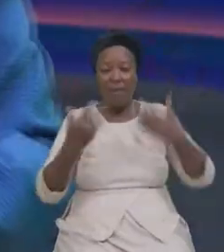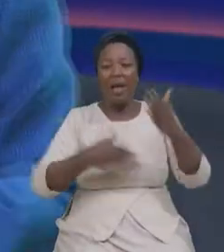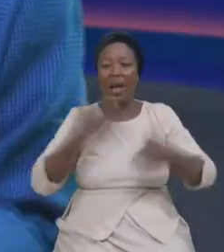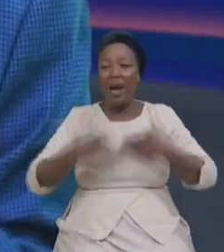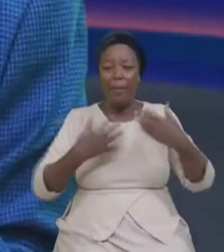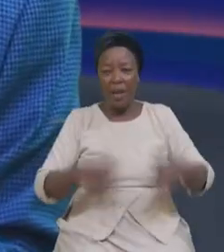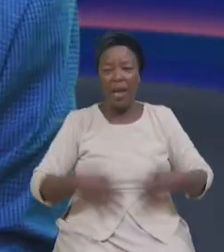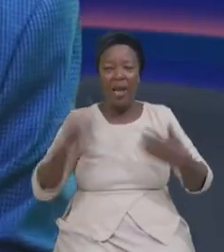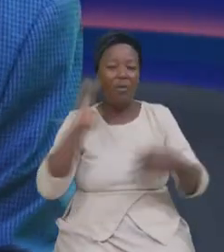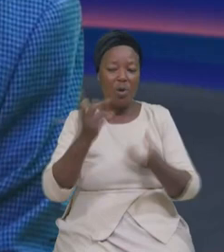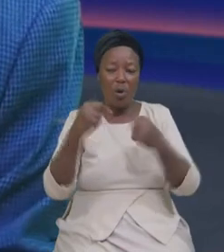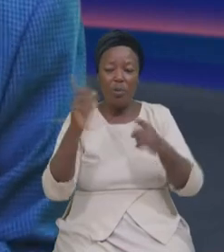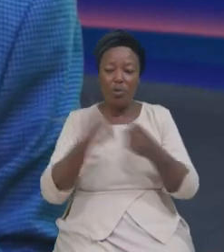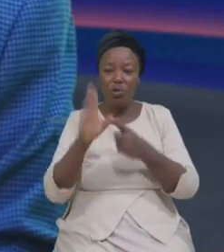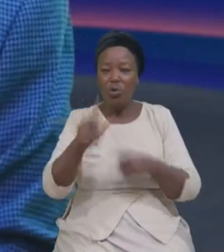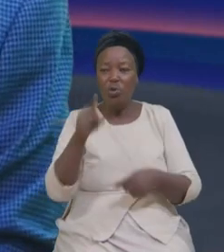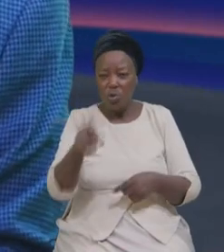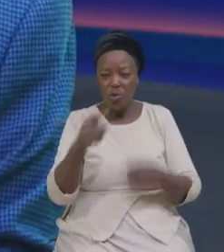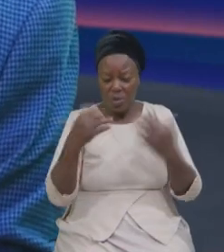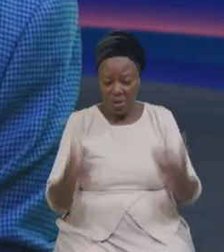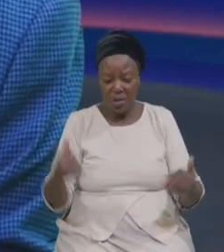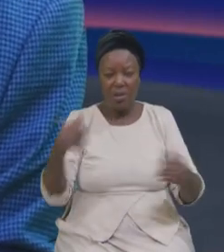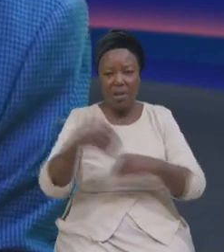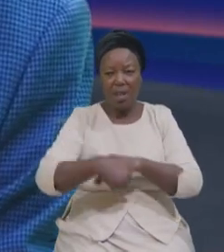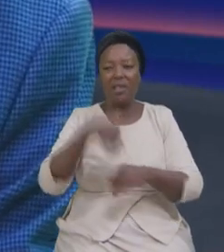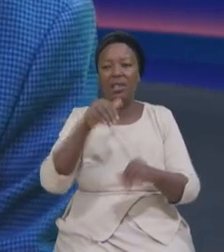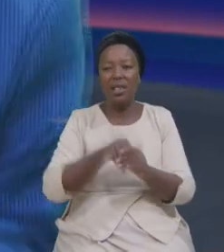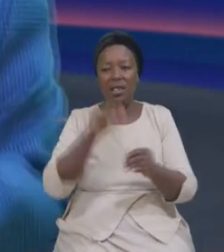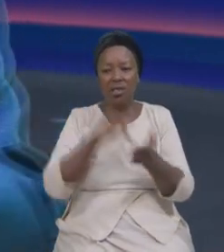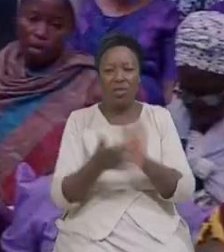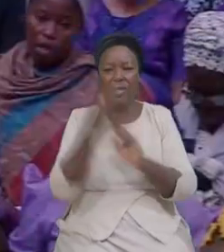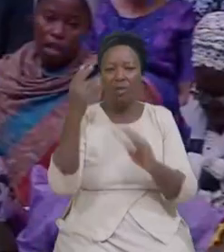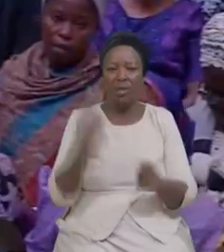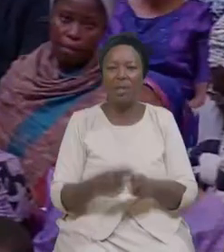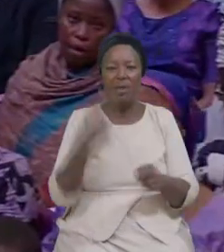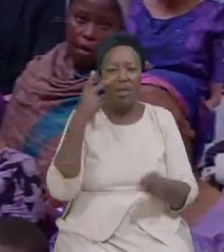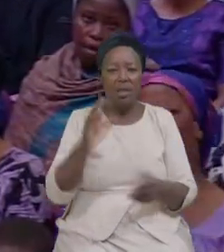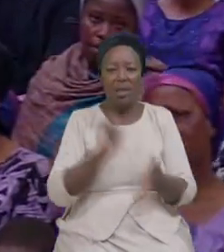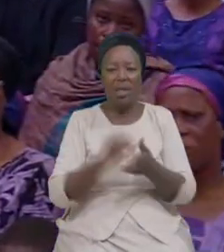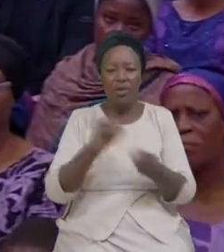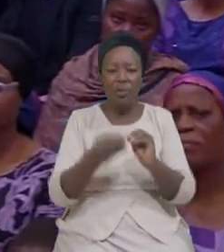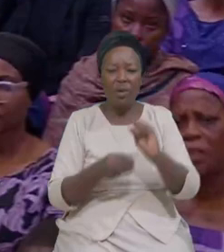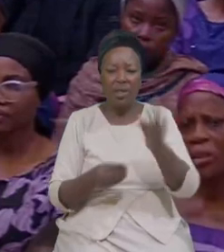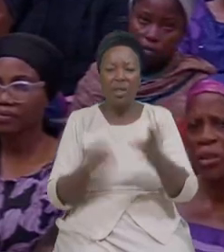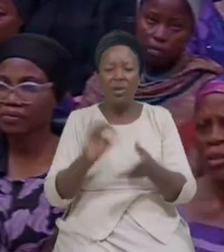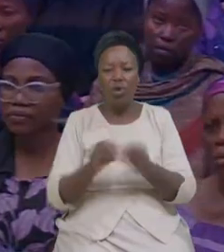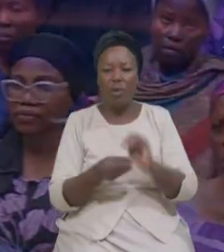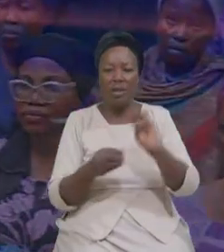come in your way, and will start even tonight in Jesus' name. Look at